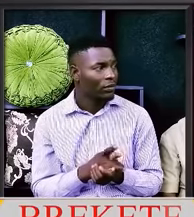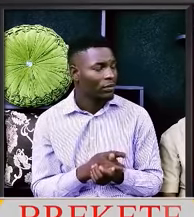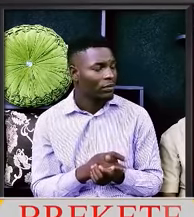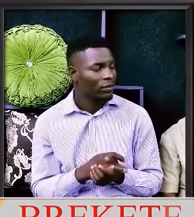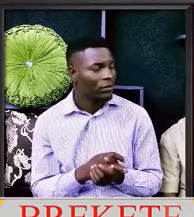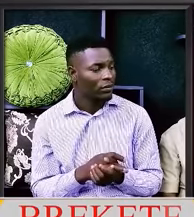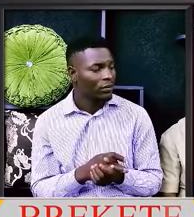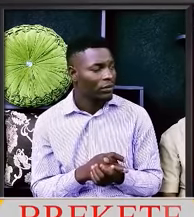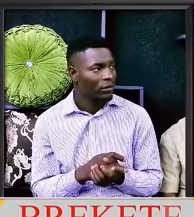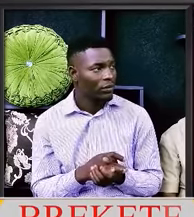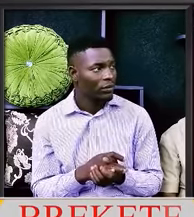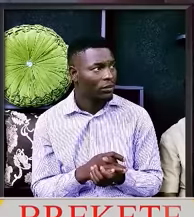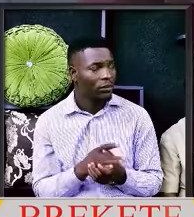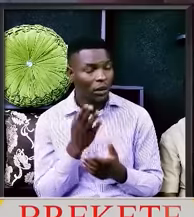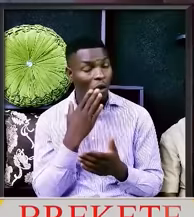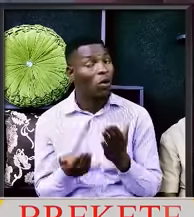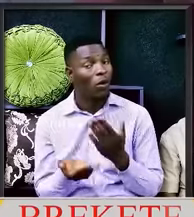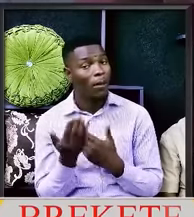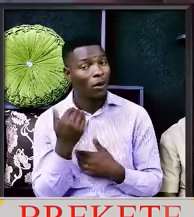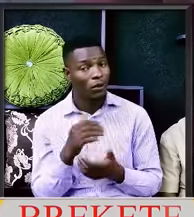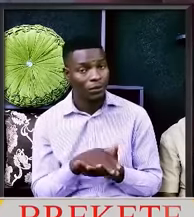Good morning.